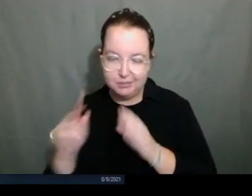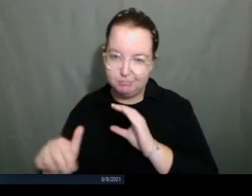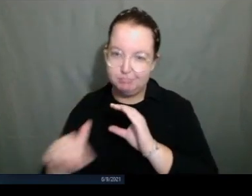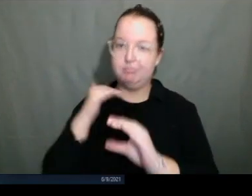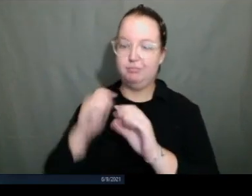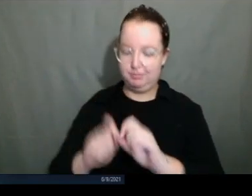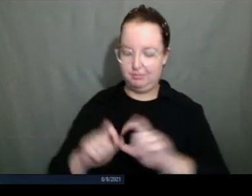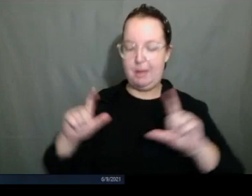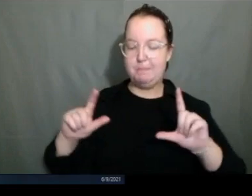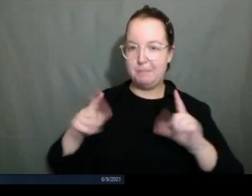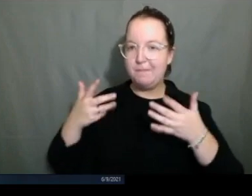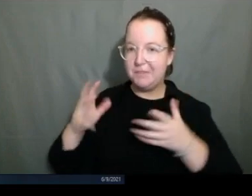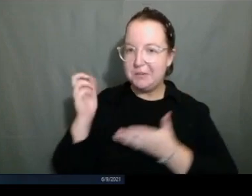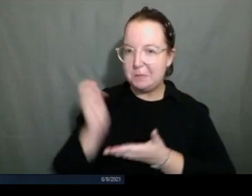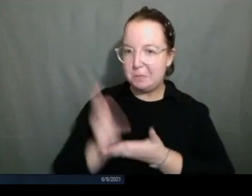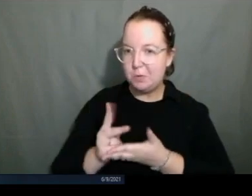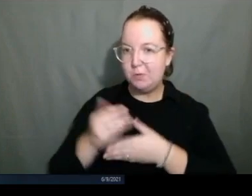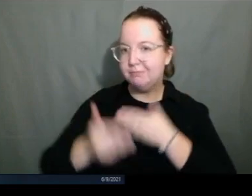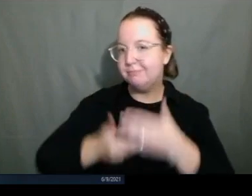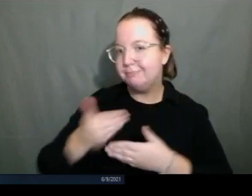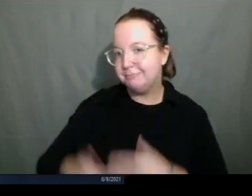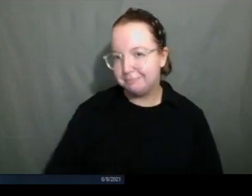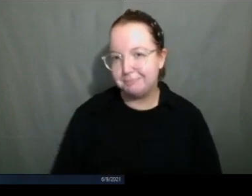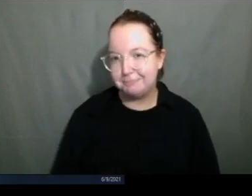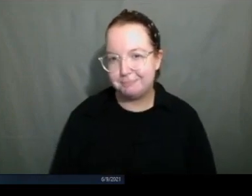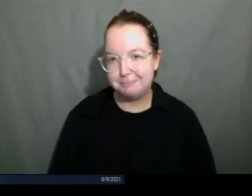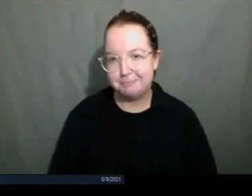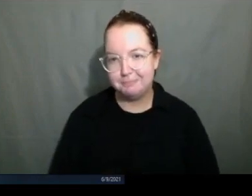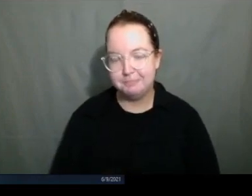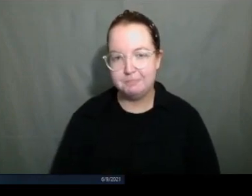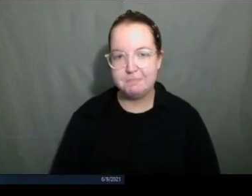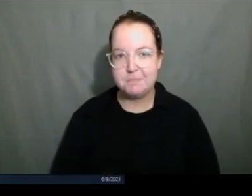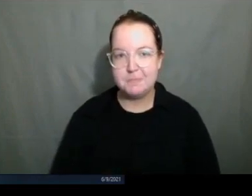email letting you know that it's been approved or denied.